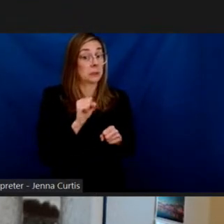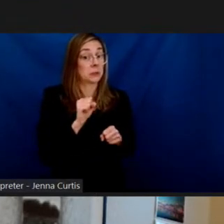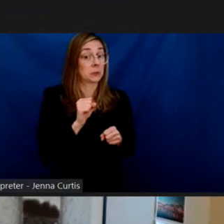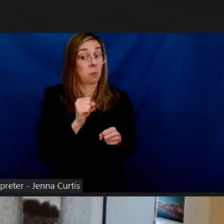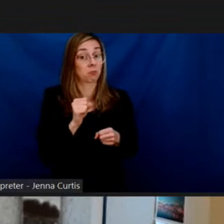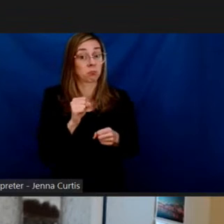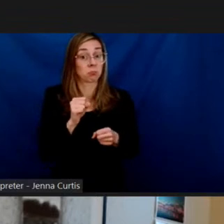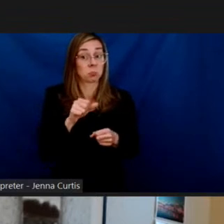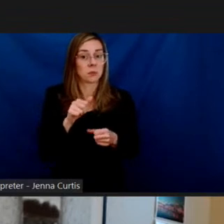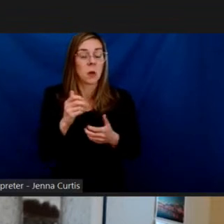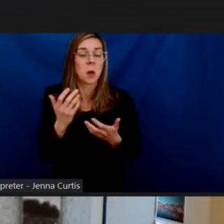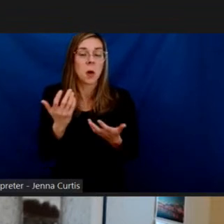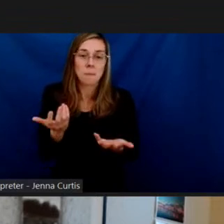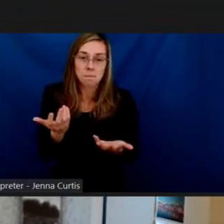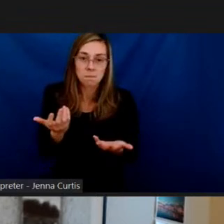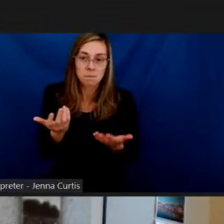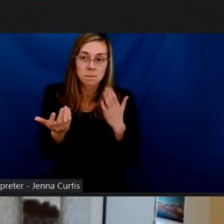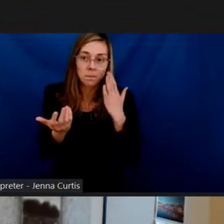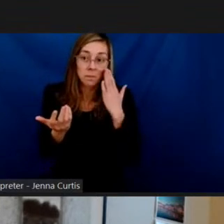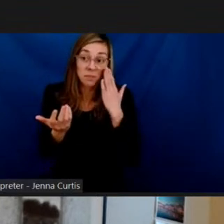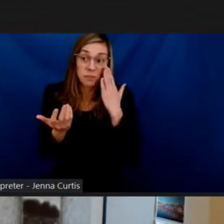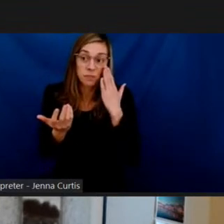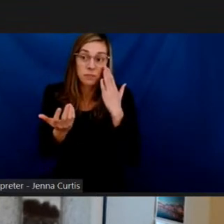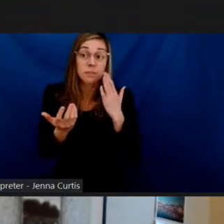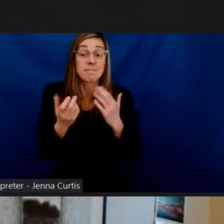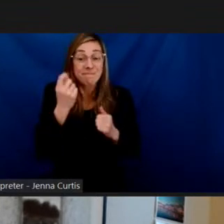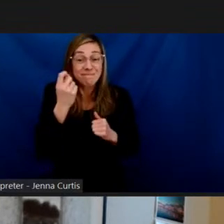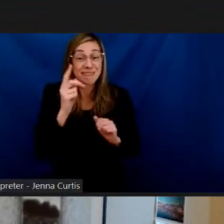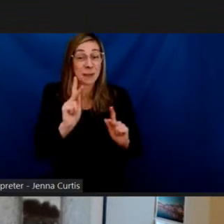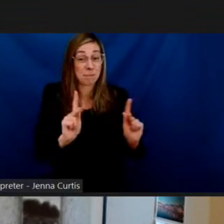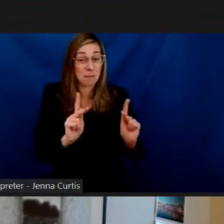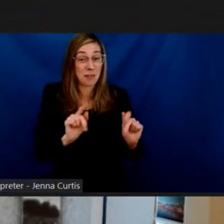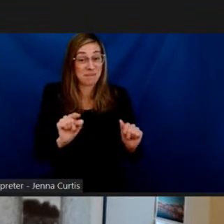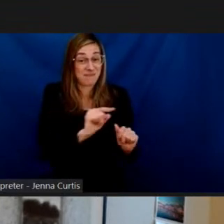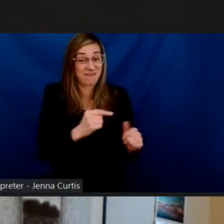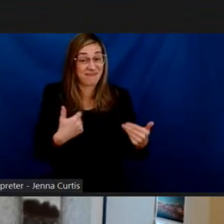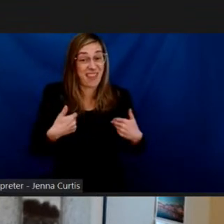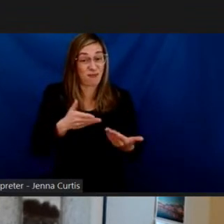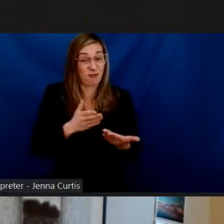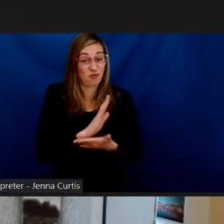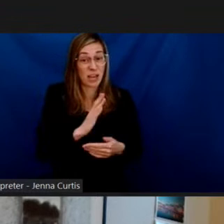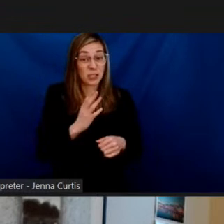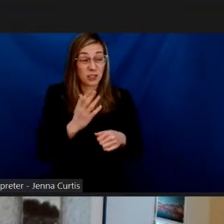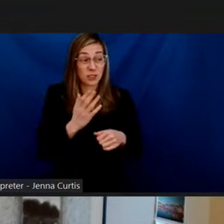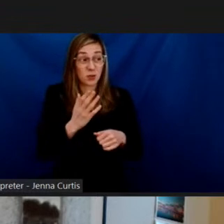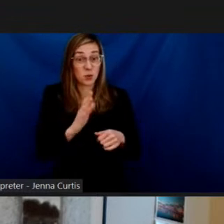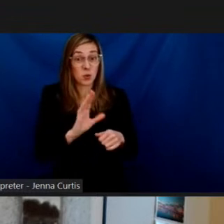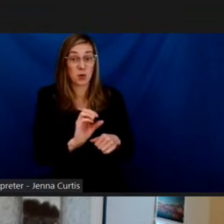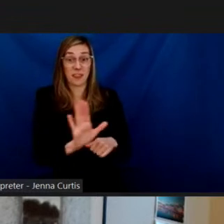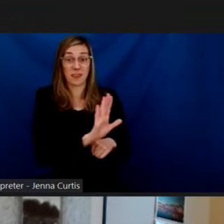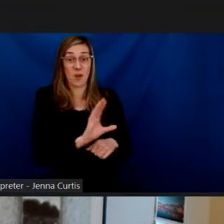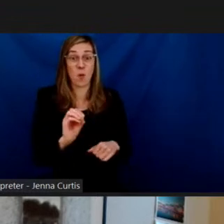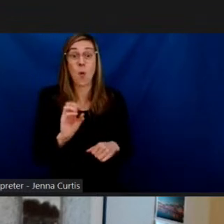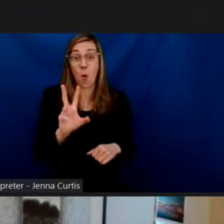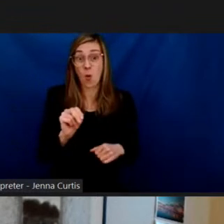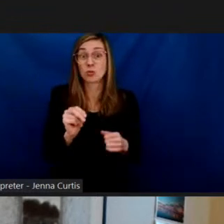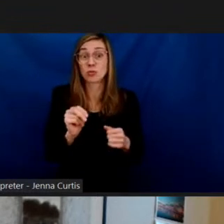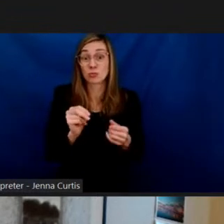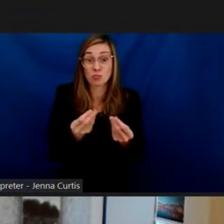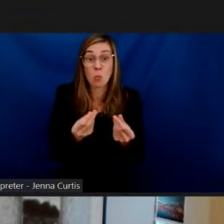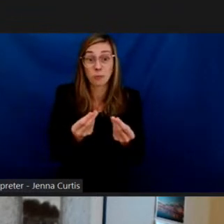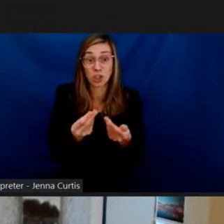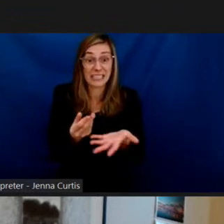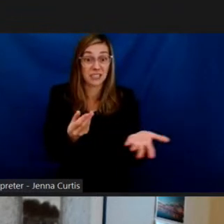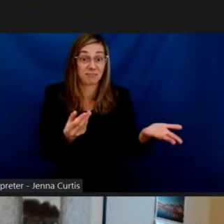So we're not going to deny people access to their property. We do a really good job of creating